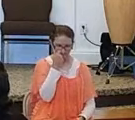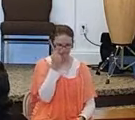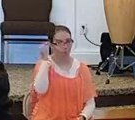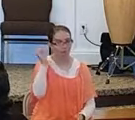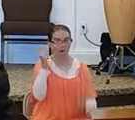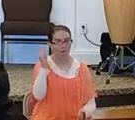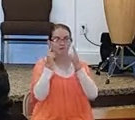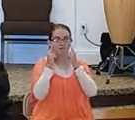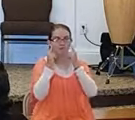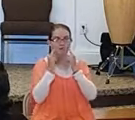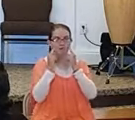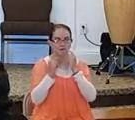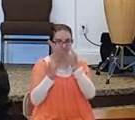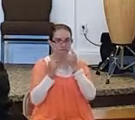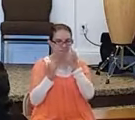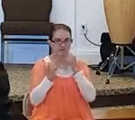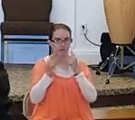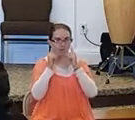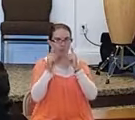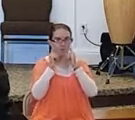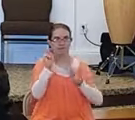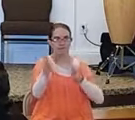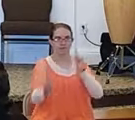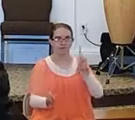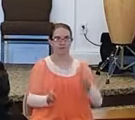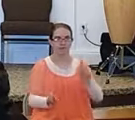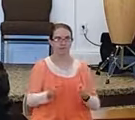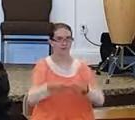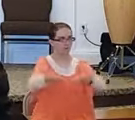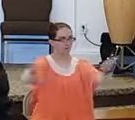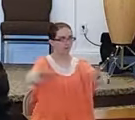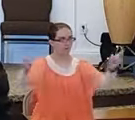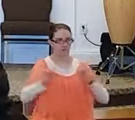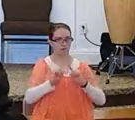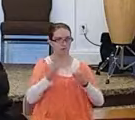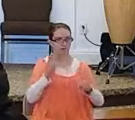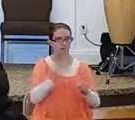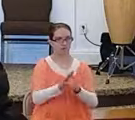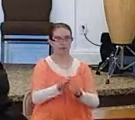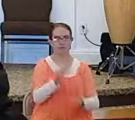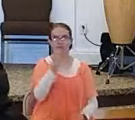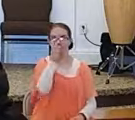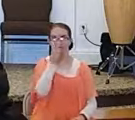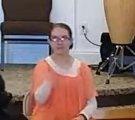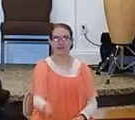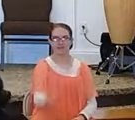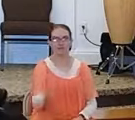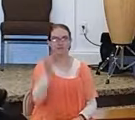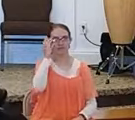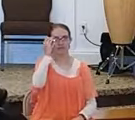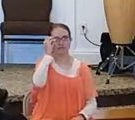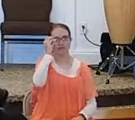weeping for? He was weeping for the people that were around him that were filled with unbelief.